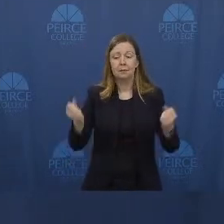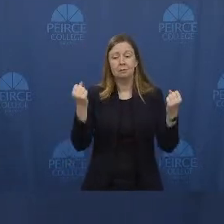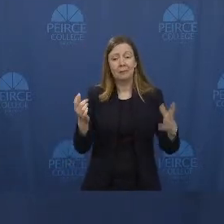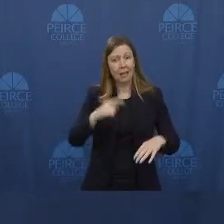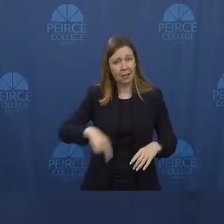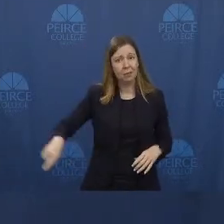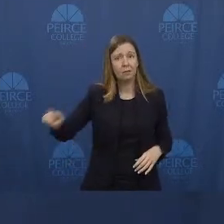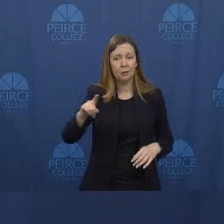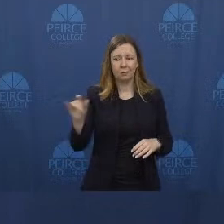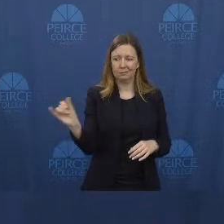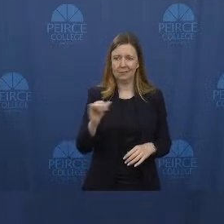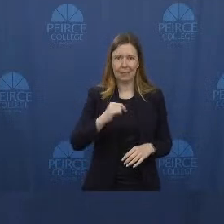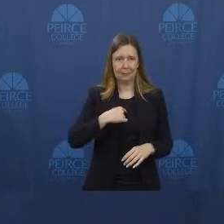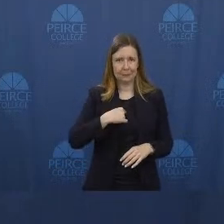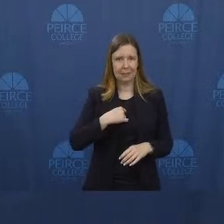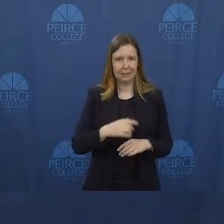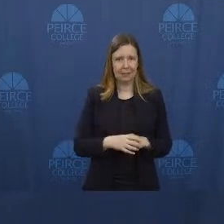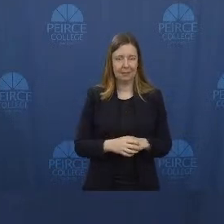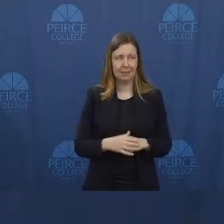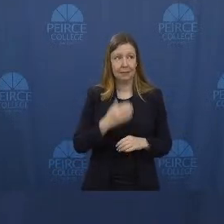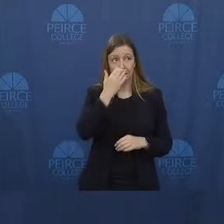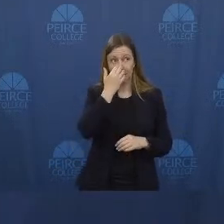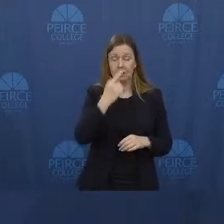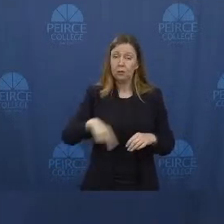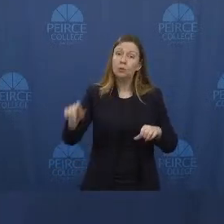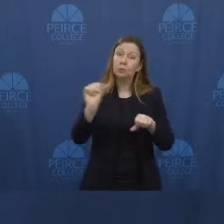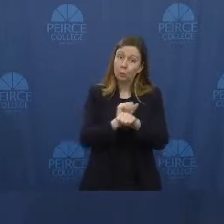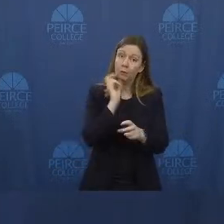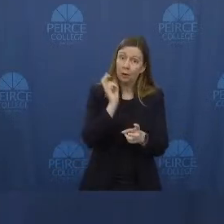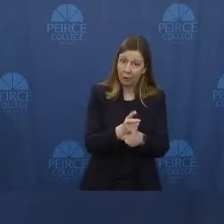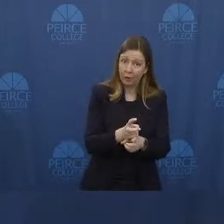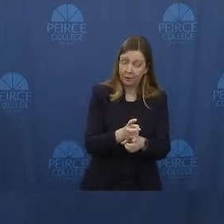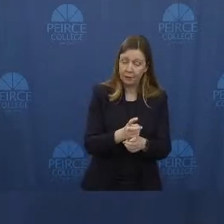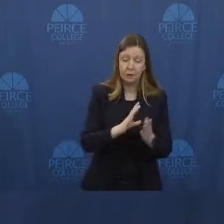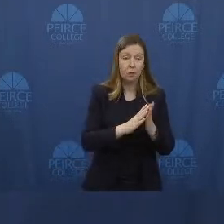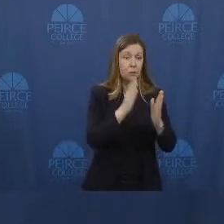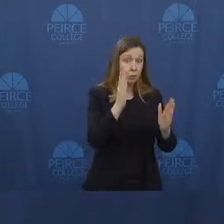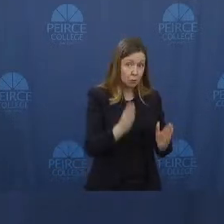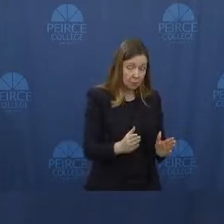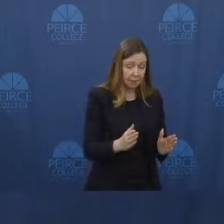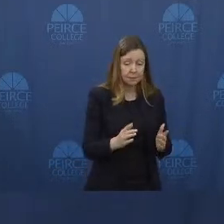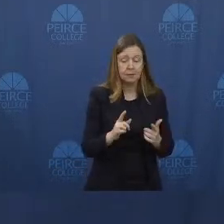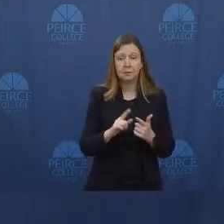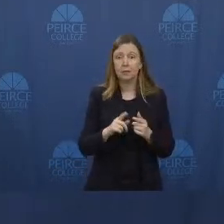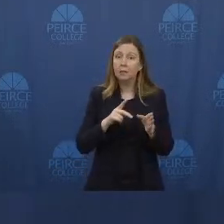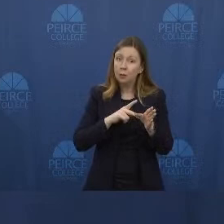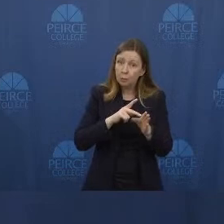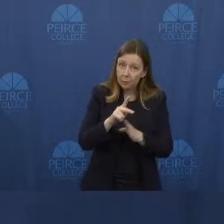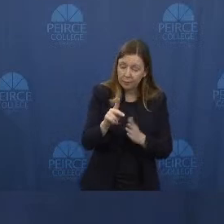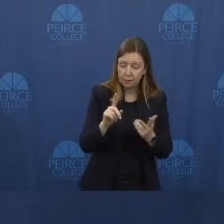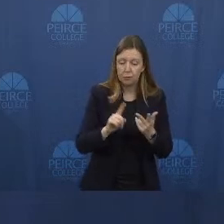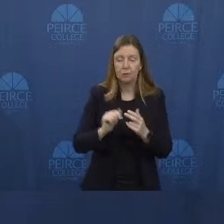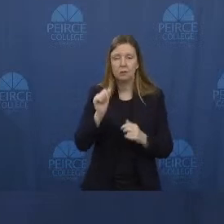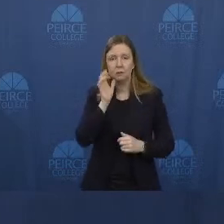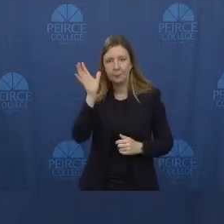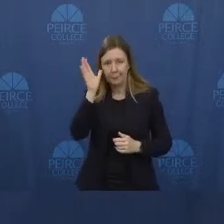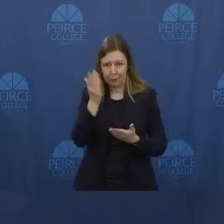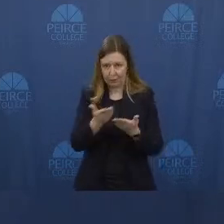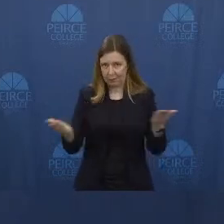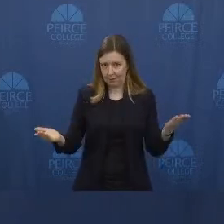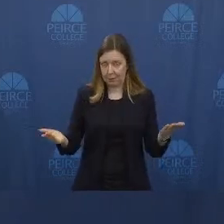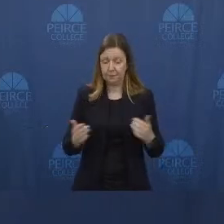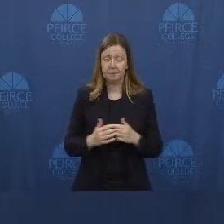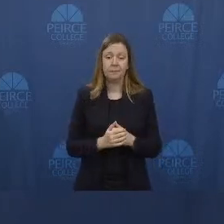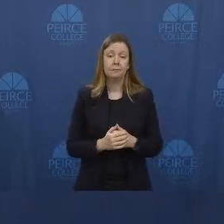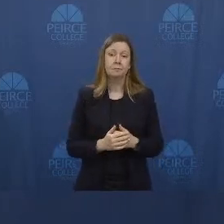you are like me. You've worked hard as students, as professionals, and as parents. It